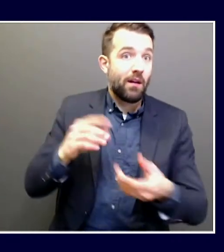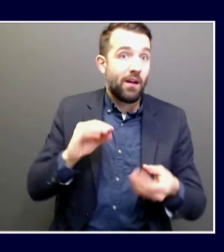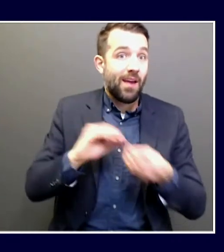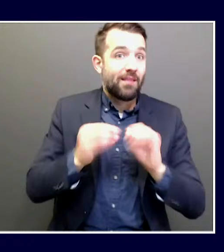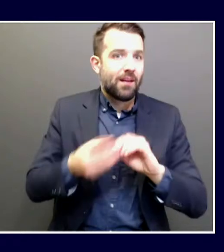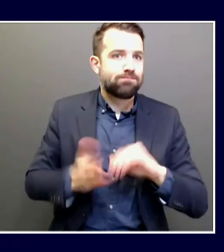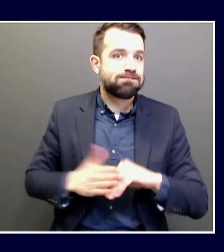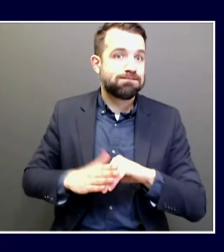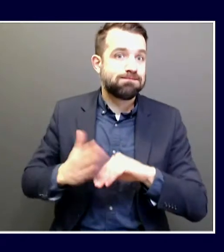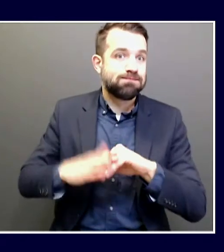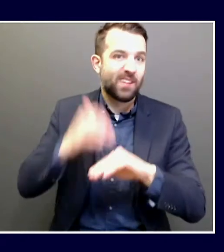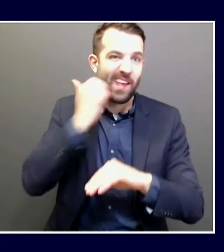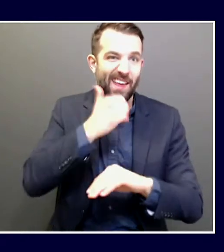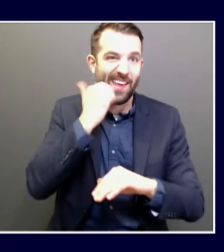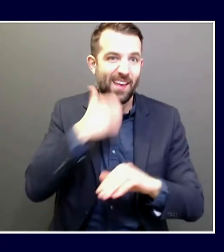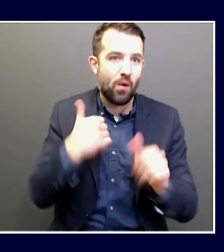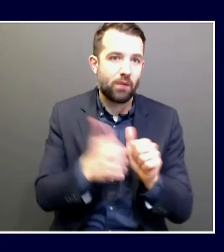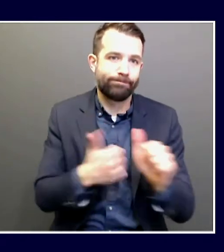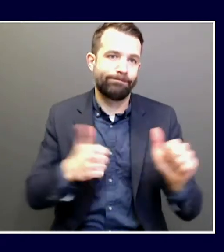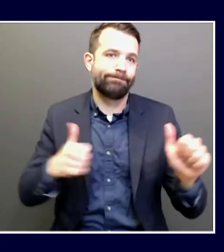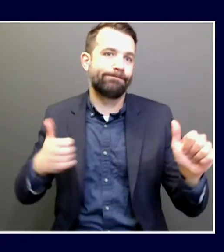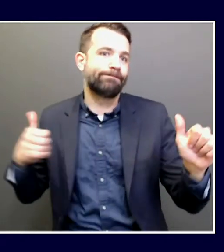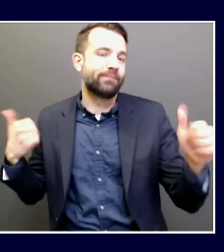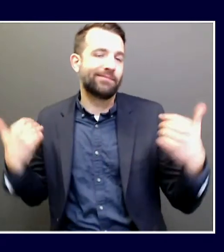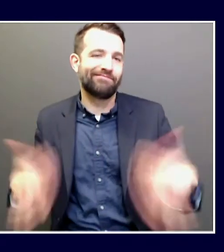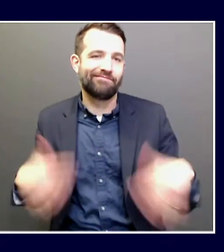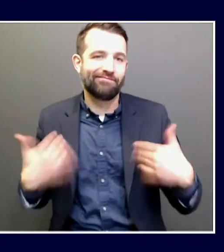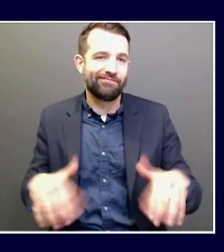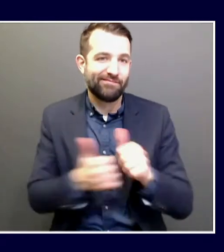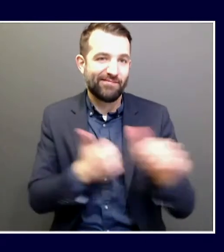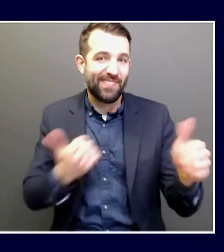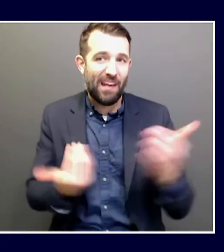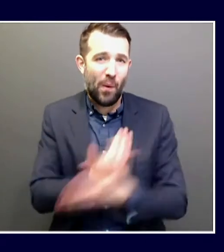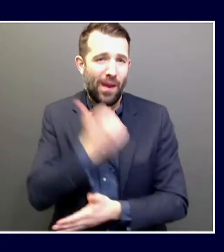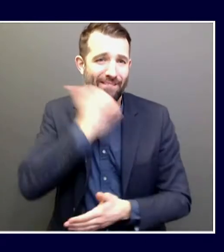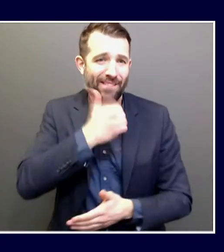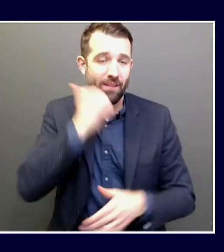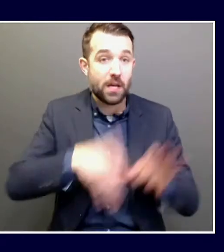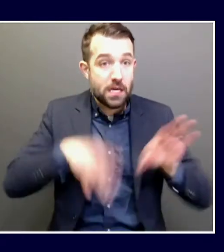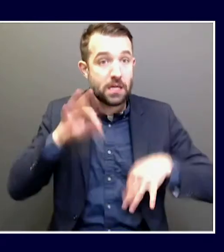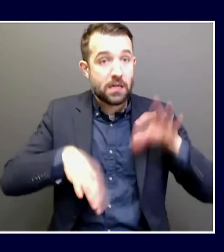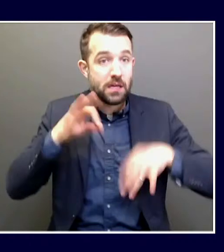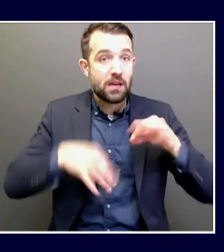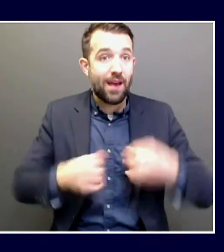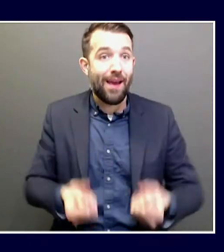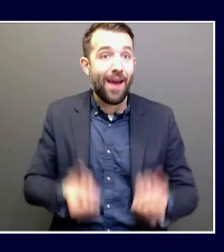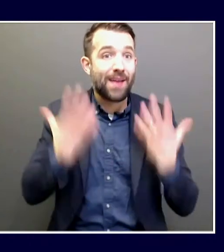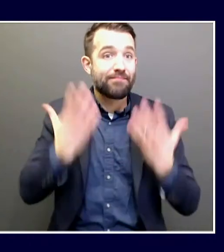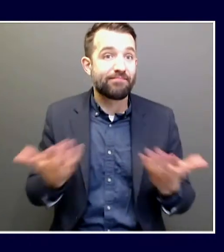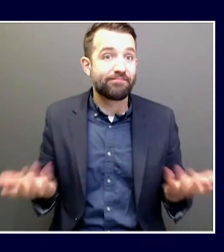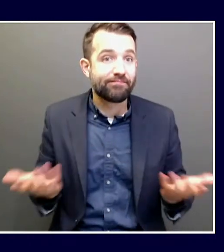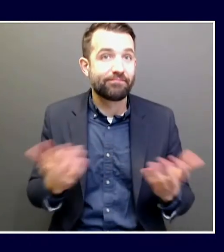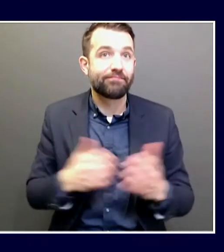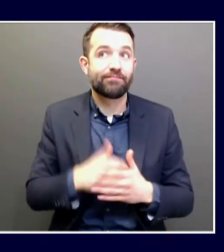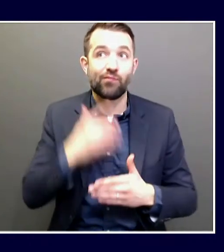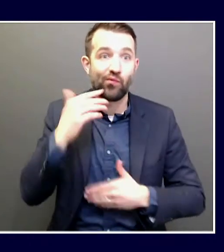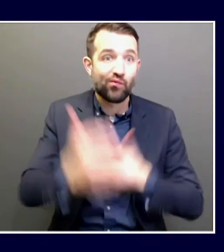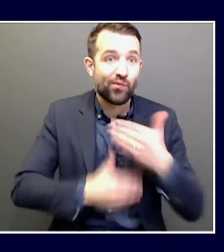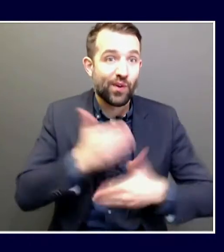to create new daily cases of COVID-19, that process that I just mentioned, every single